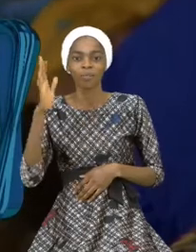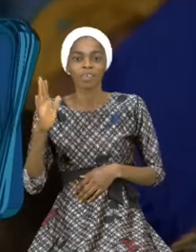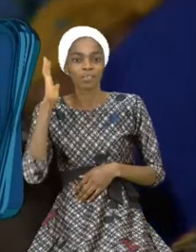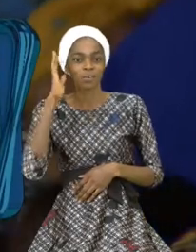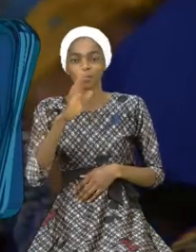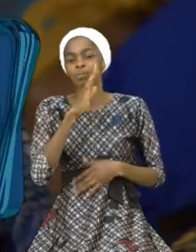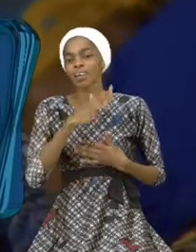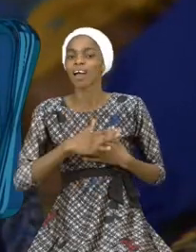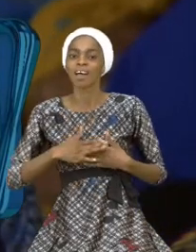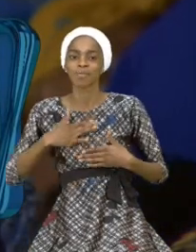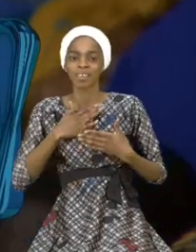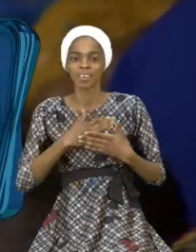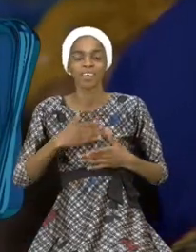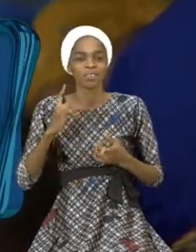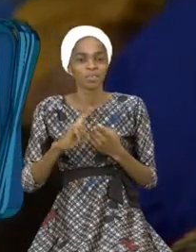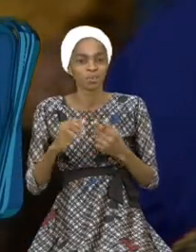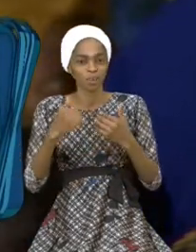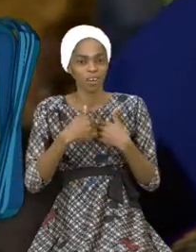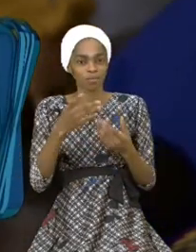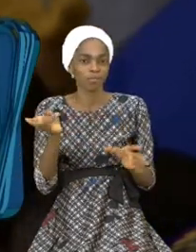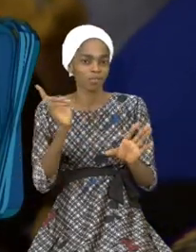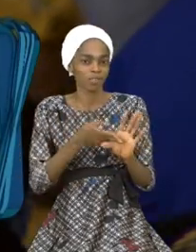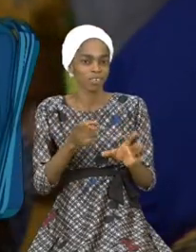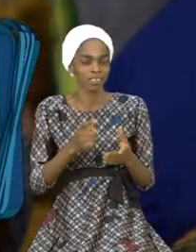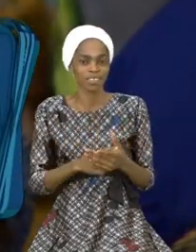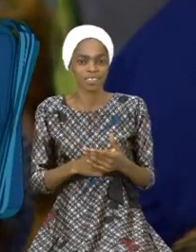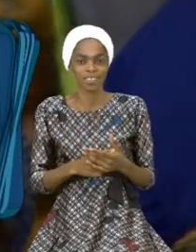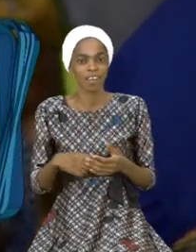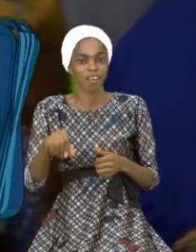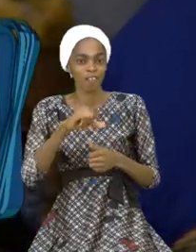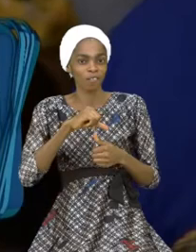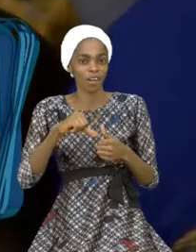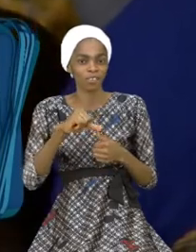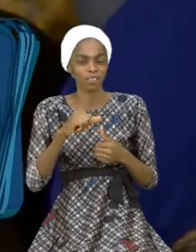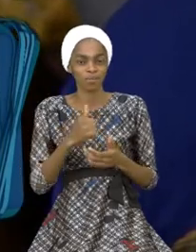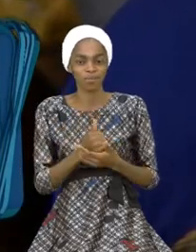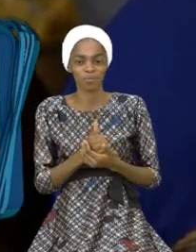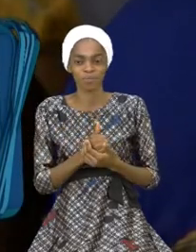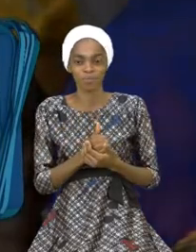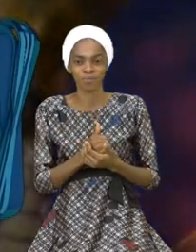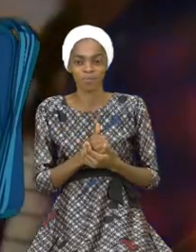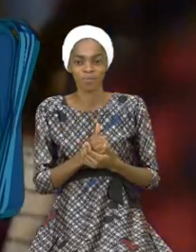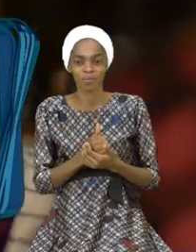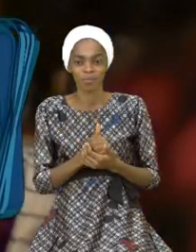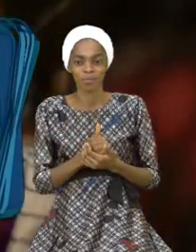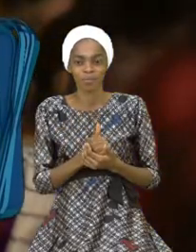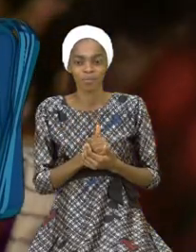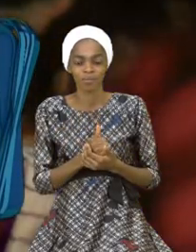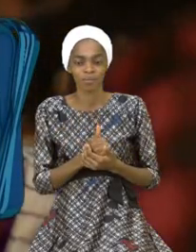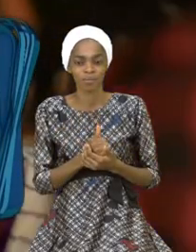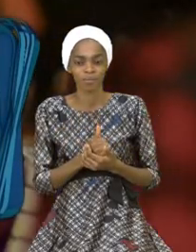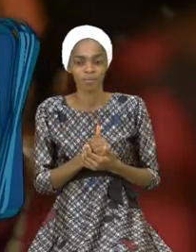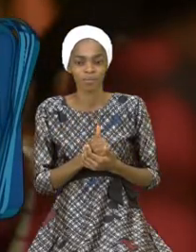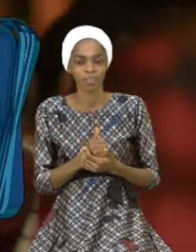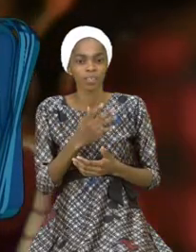join this special banquet. You must not miss it. For both of us here and those